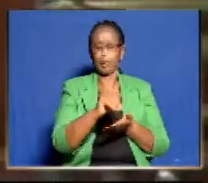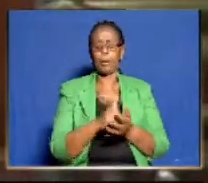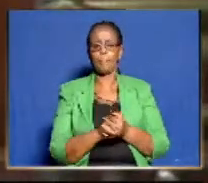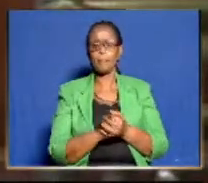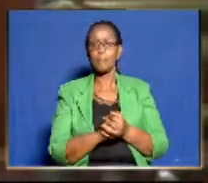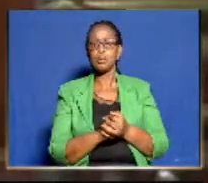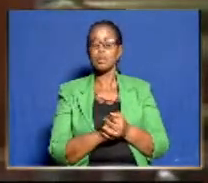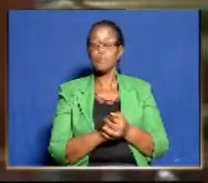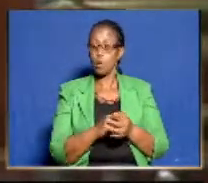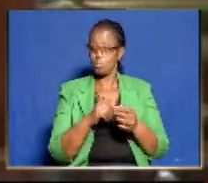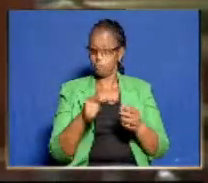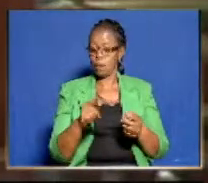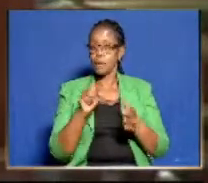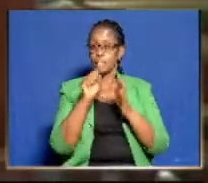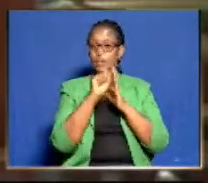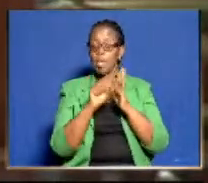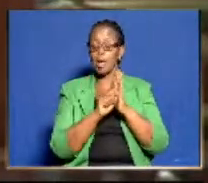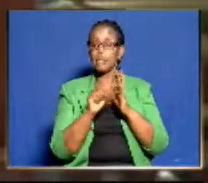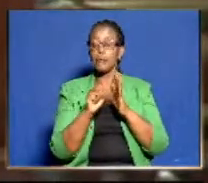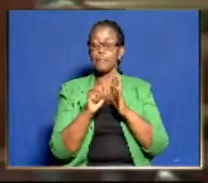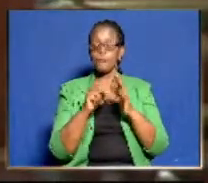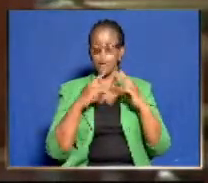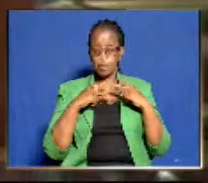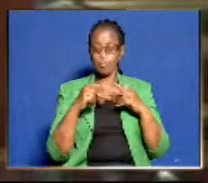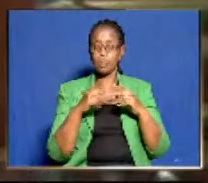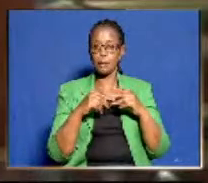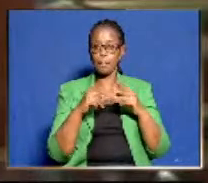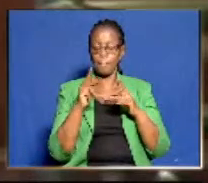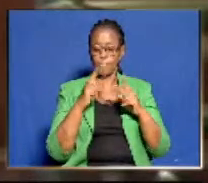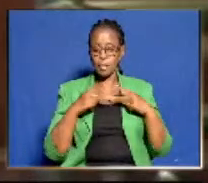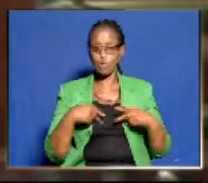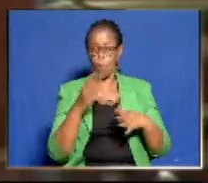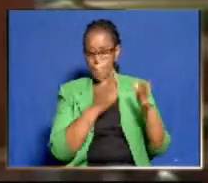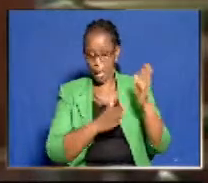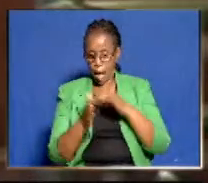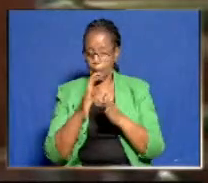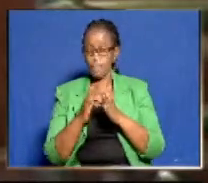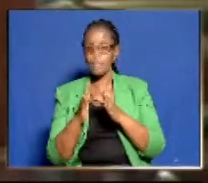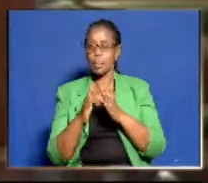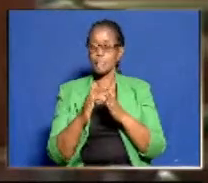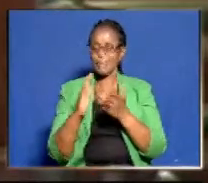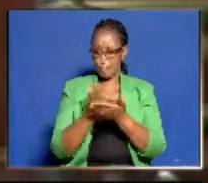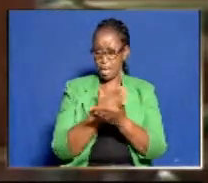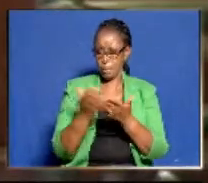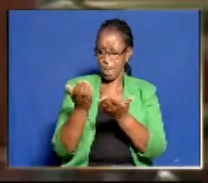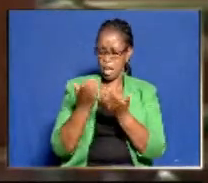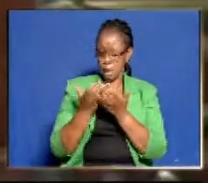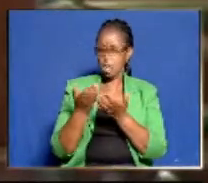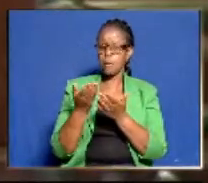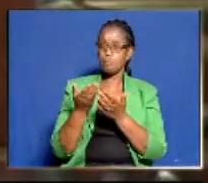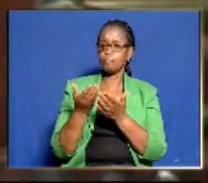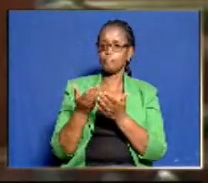needs to be allocated a budget vote to facilitate the implementation of the proposed National Sectional